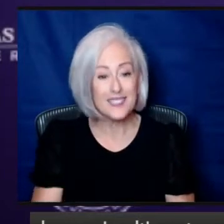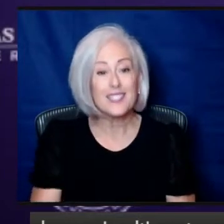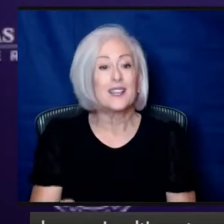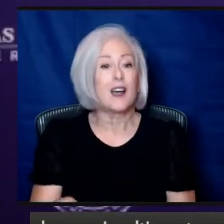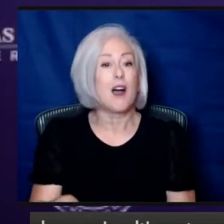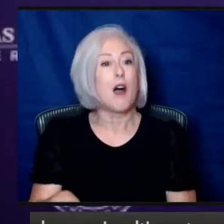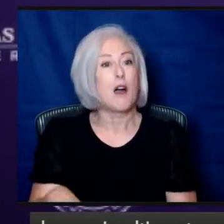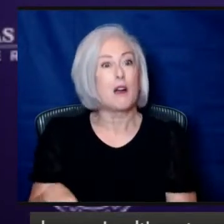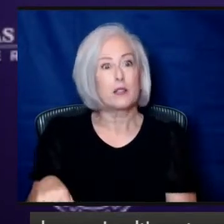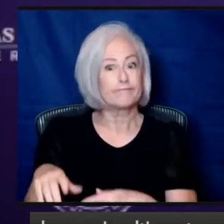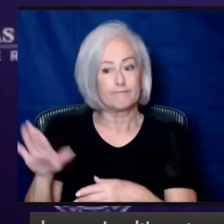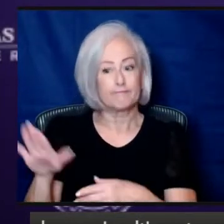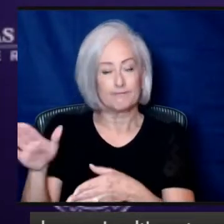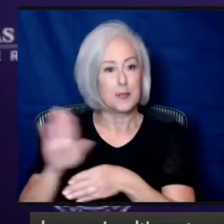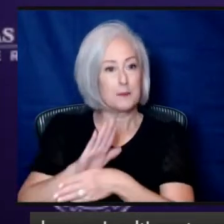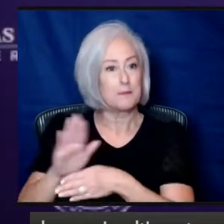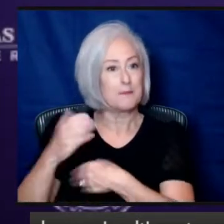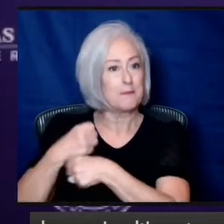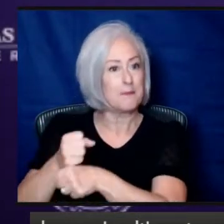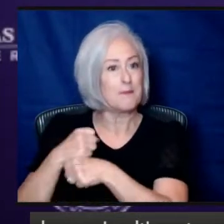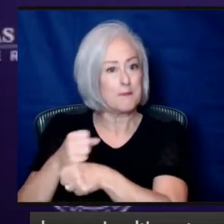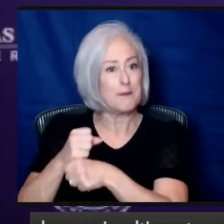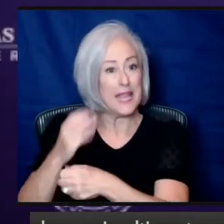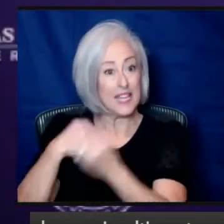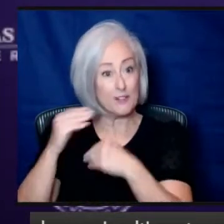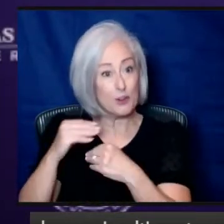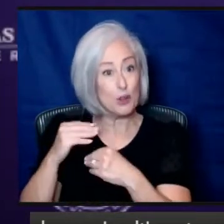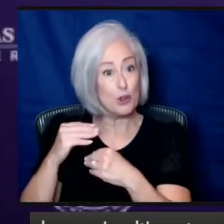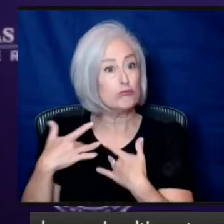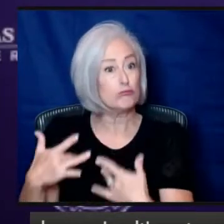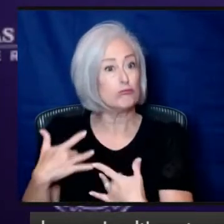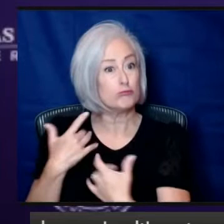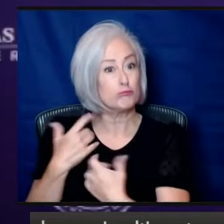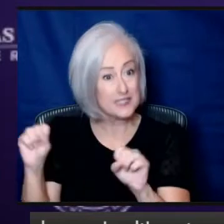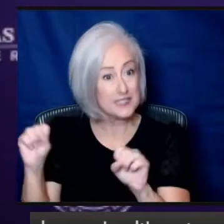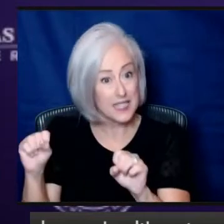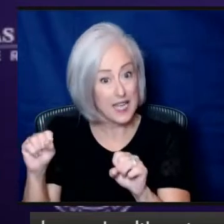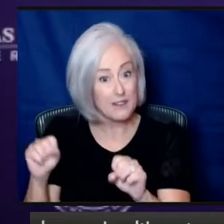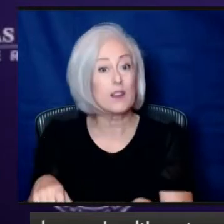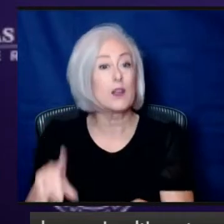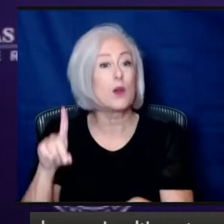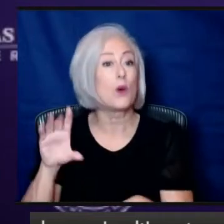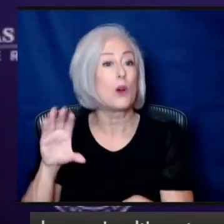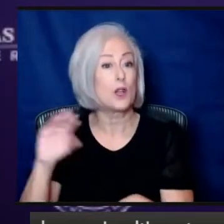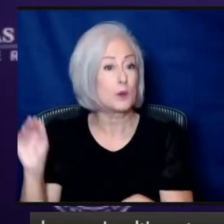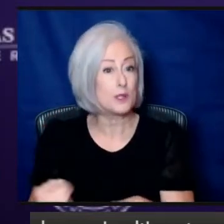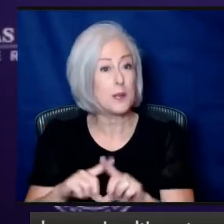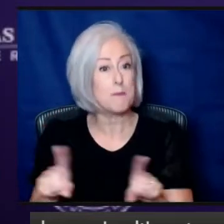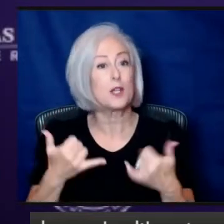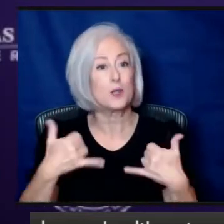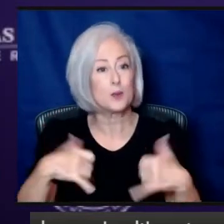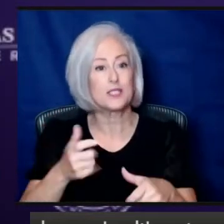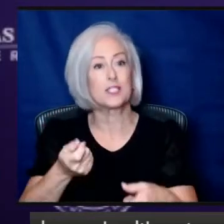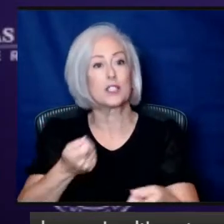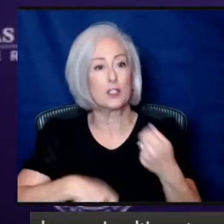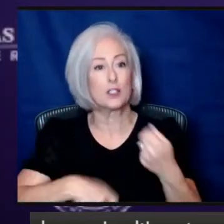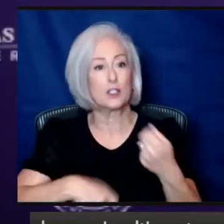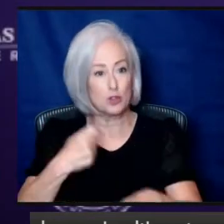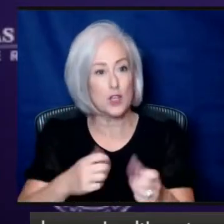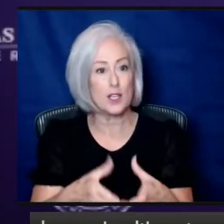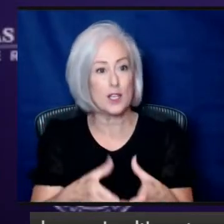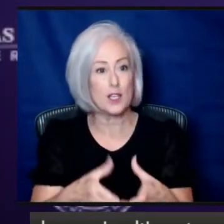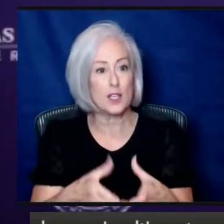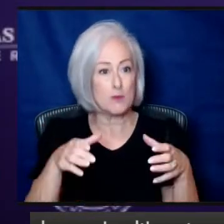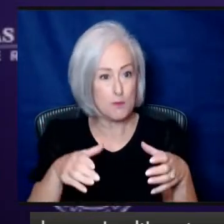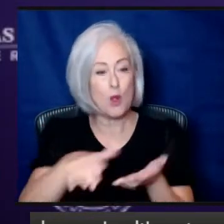safe. That doesn't mean 100%, but they can be fed very safely. But we should still be changing out those bowls. We should be washing